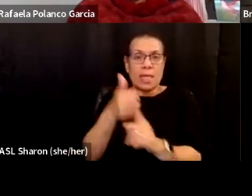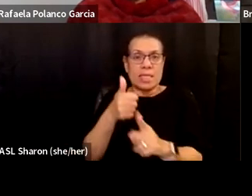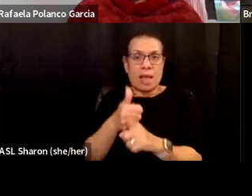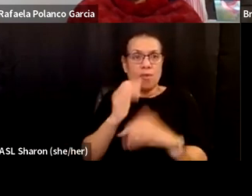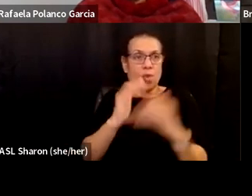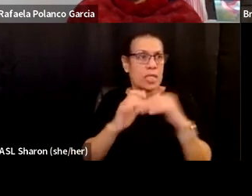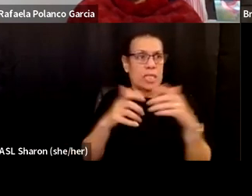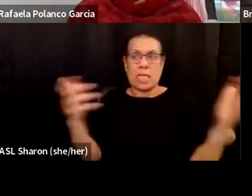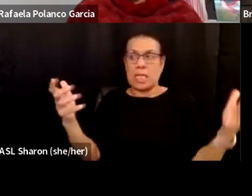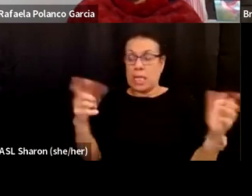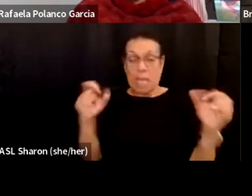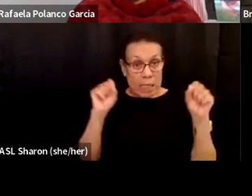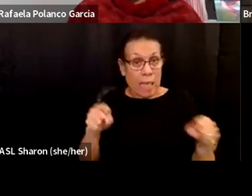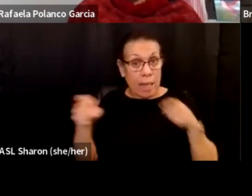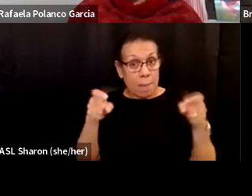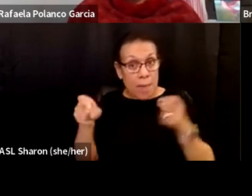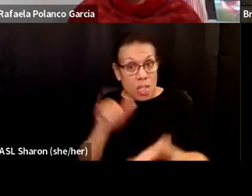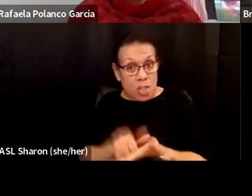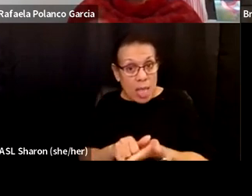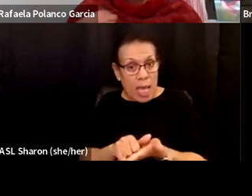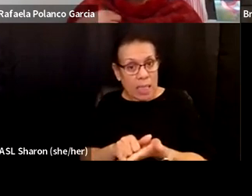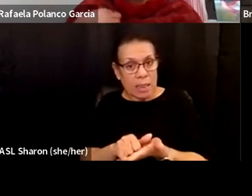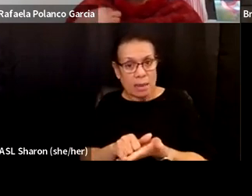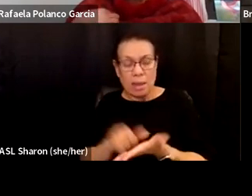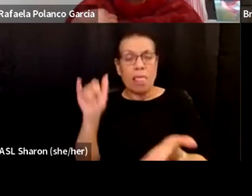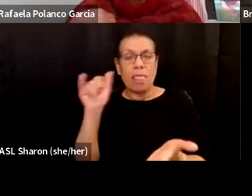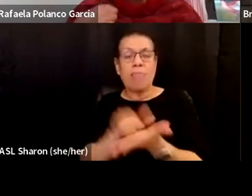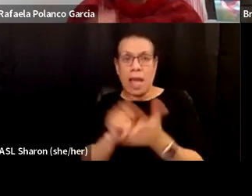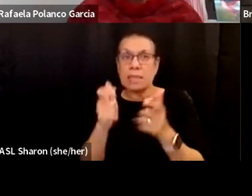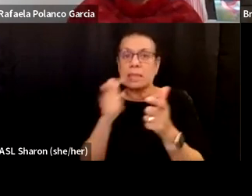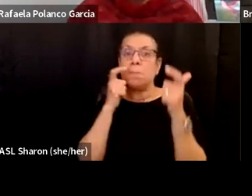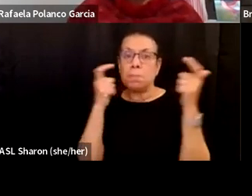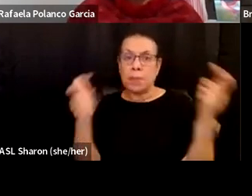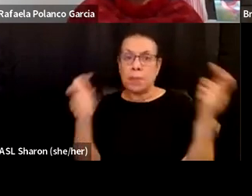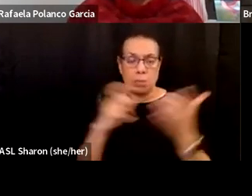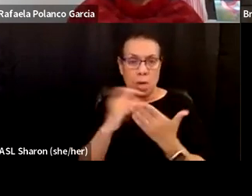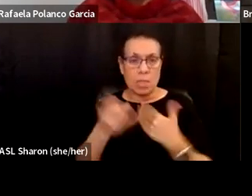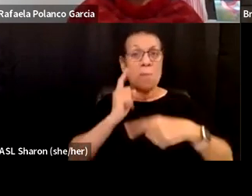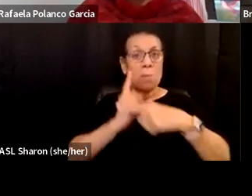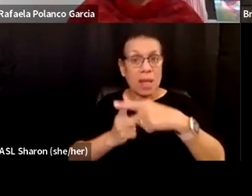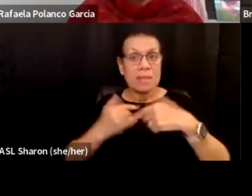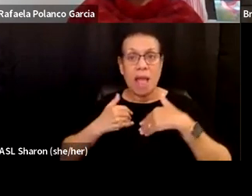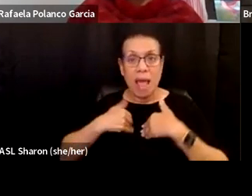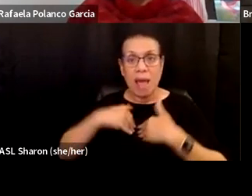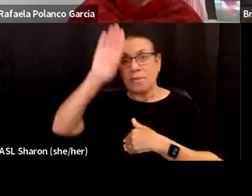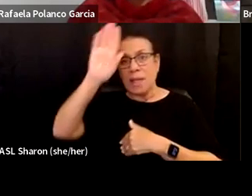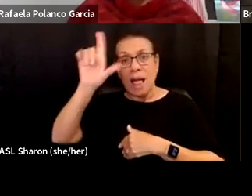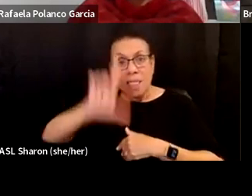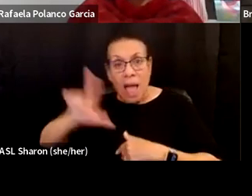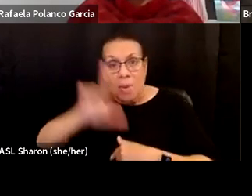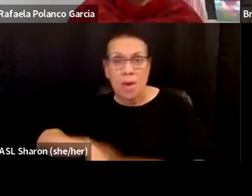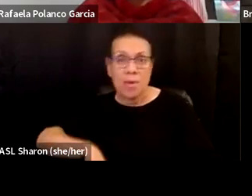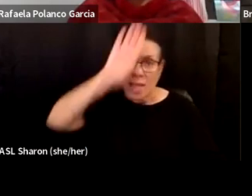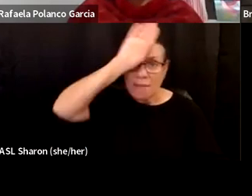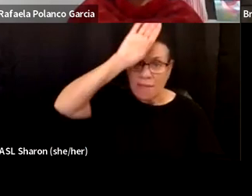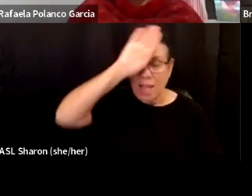able to manage those projects um is is quite a bit and then still do libraries and fire houses and you know